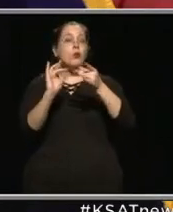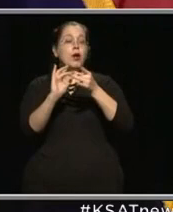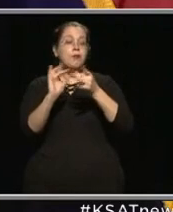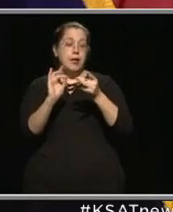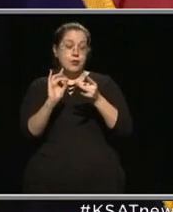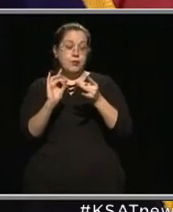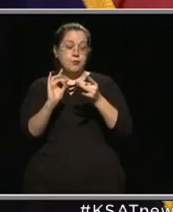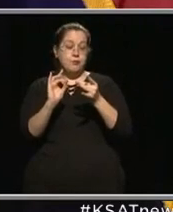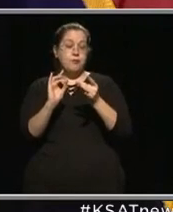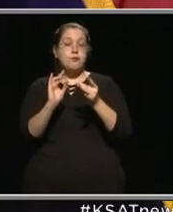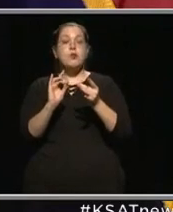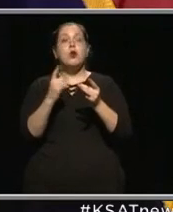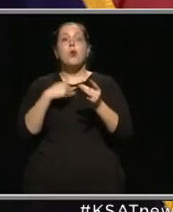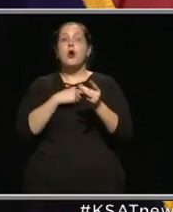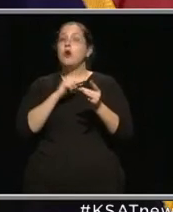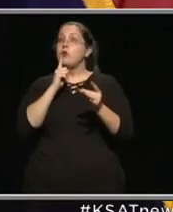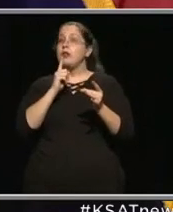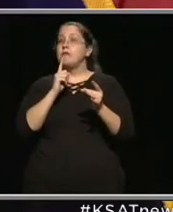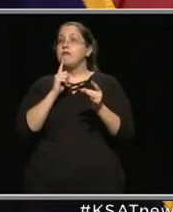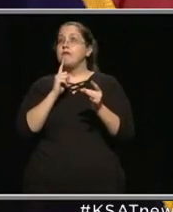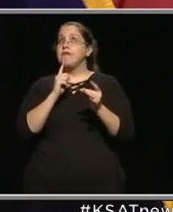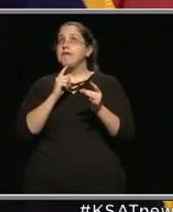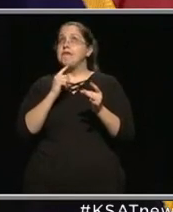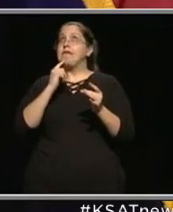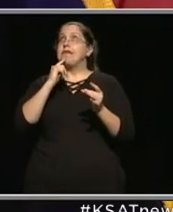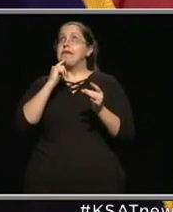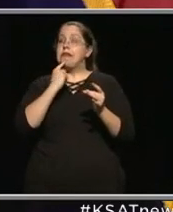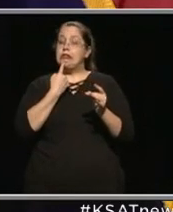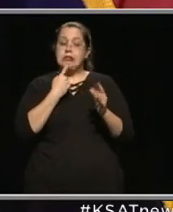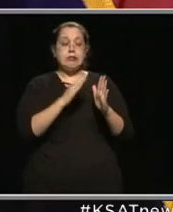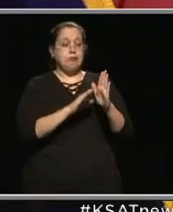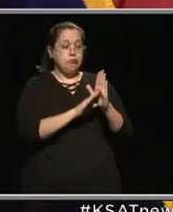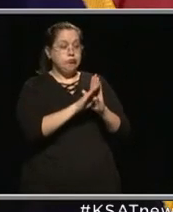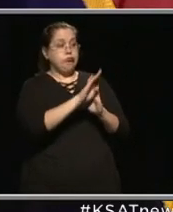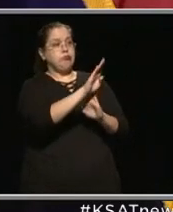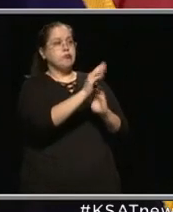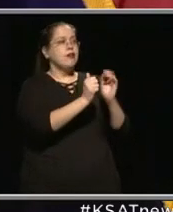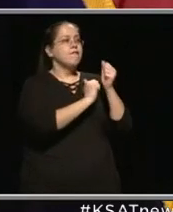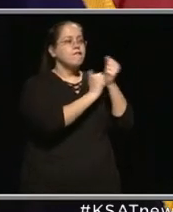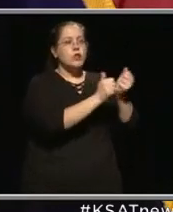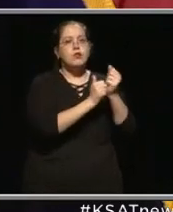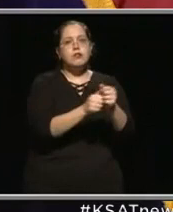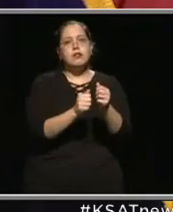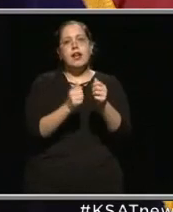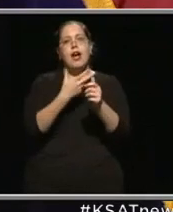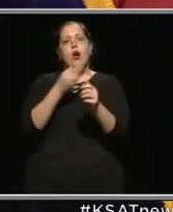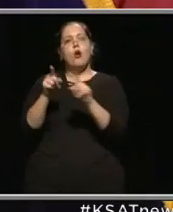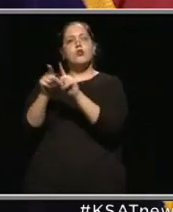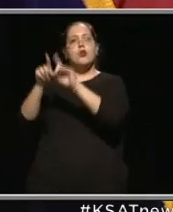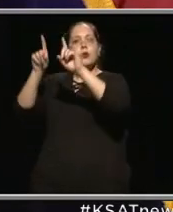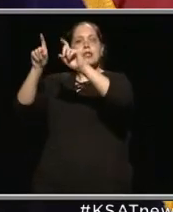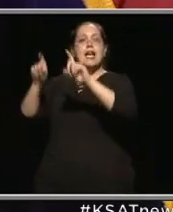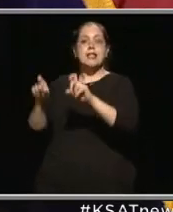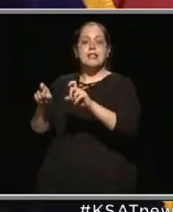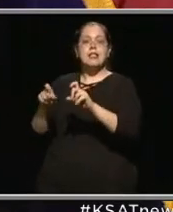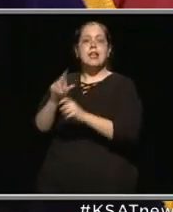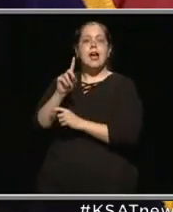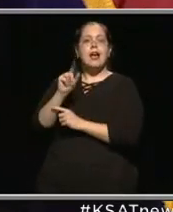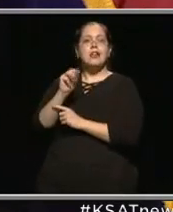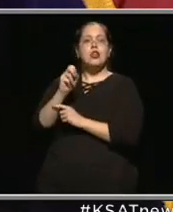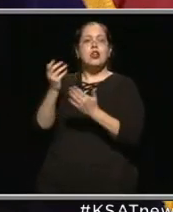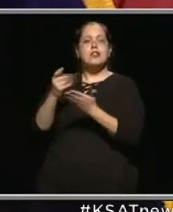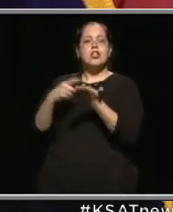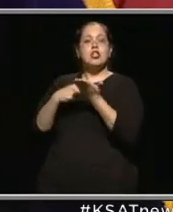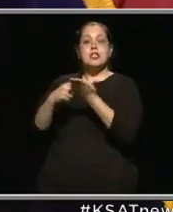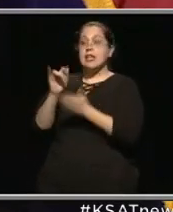are fairly dramatically spinning up capacity in terms of tracing as well as testing. And Dawn is here to talk a little bit